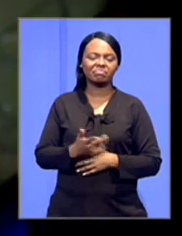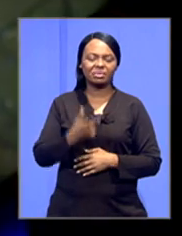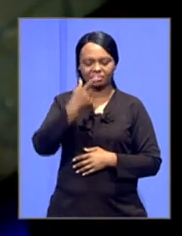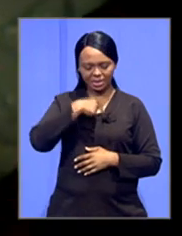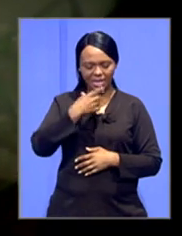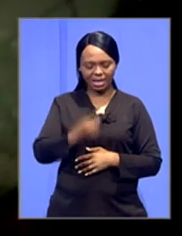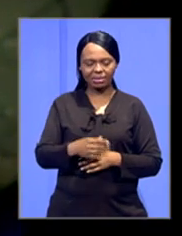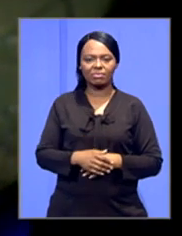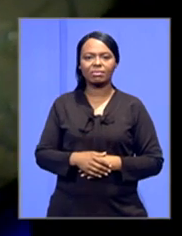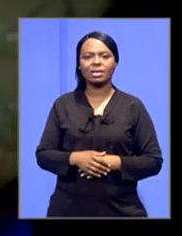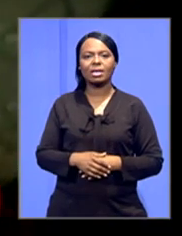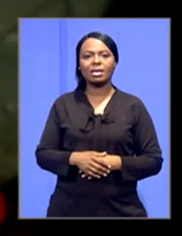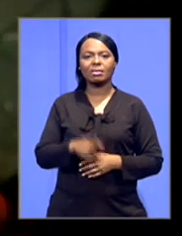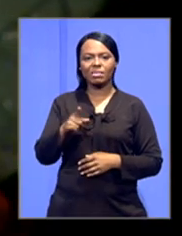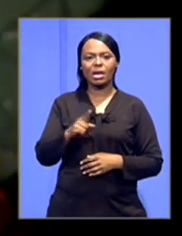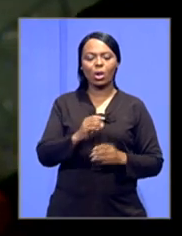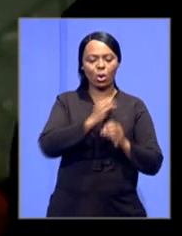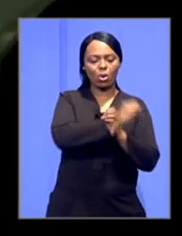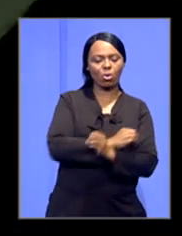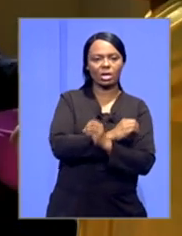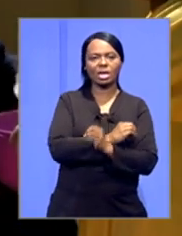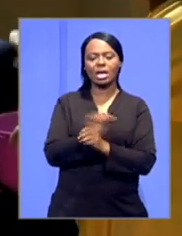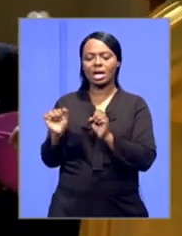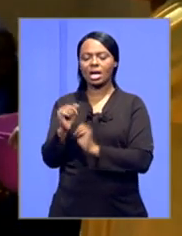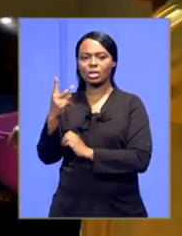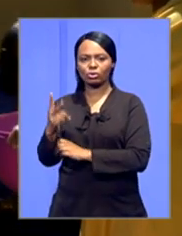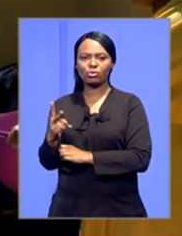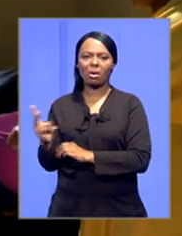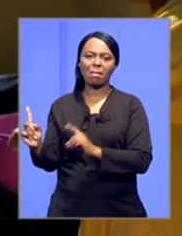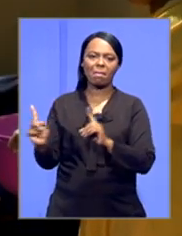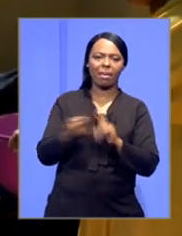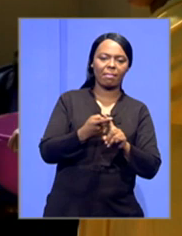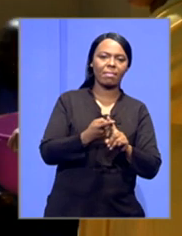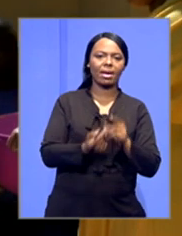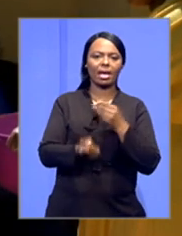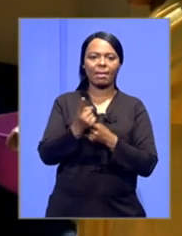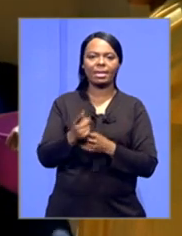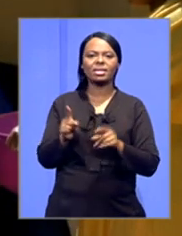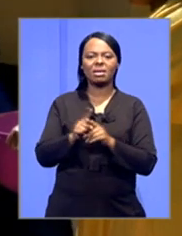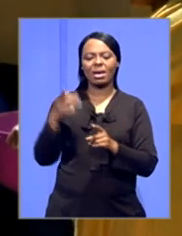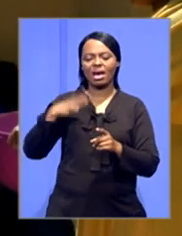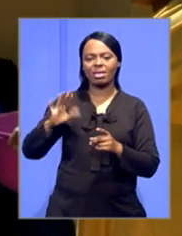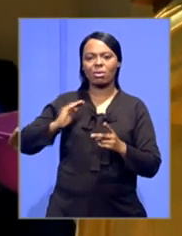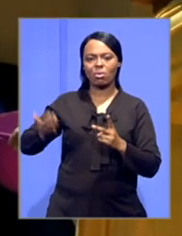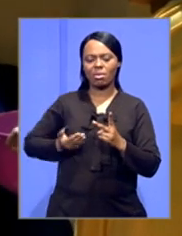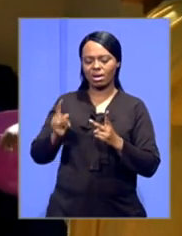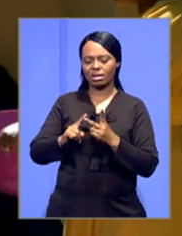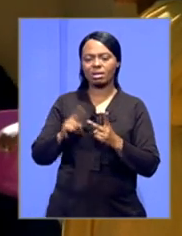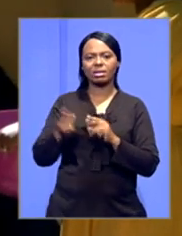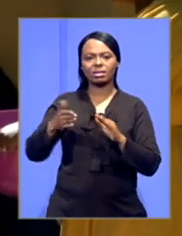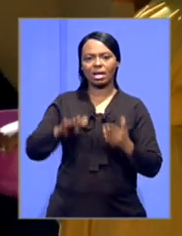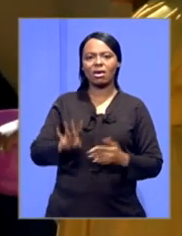koloi e neng e le pakeng tsa lori le makoloi a mabedi. Go boetse o tlhokagetse mosadi, mme batho ba bangwe ba bane ba